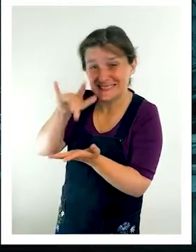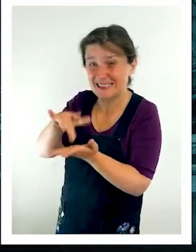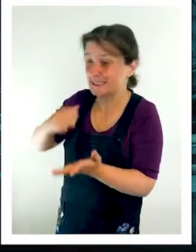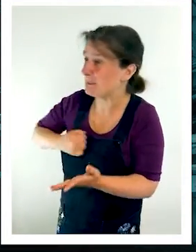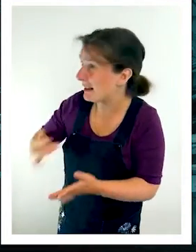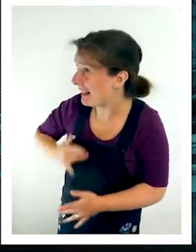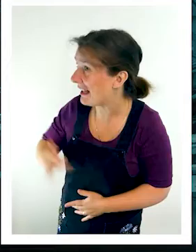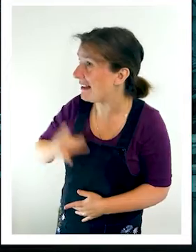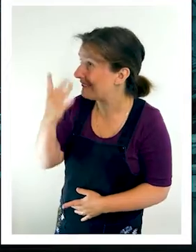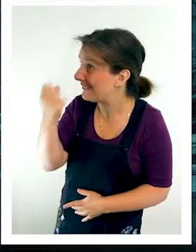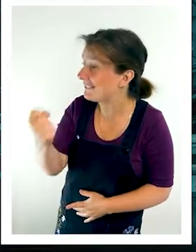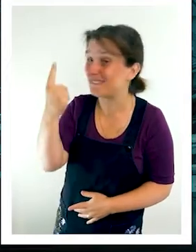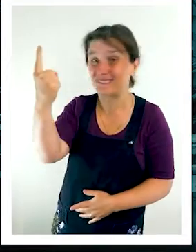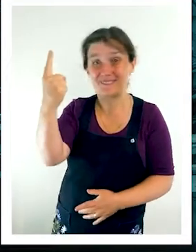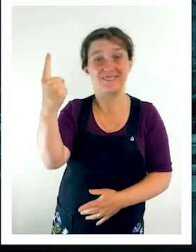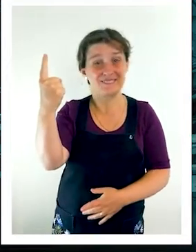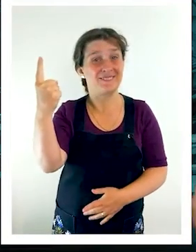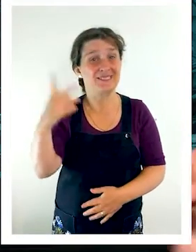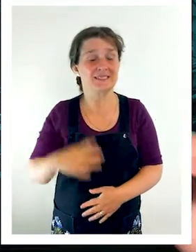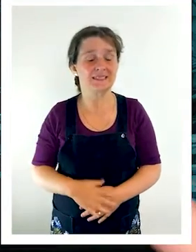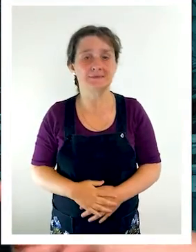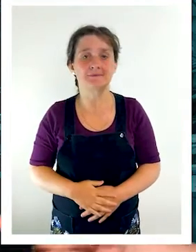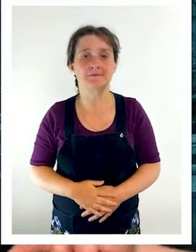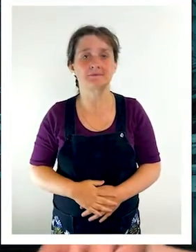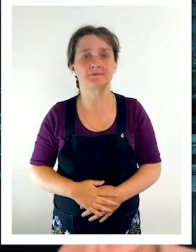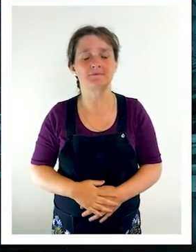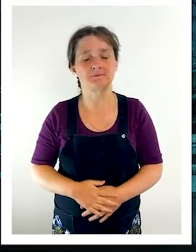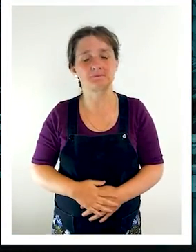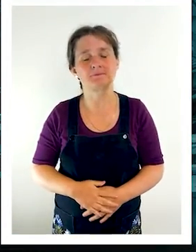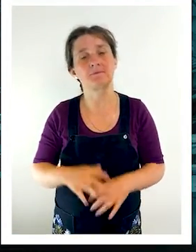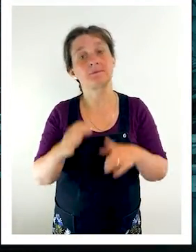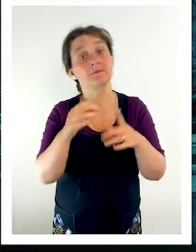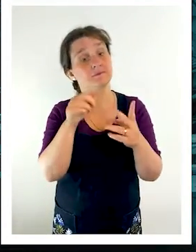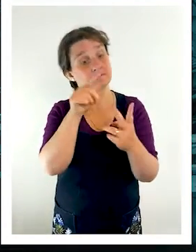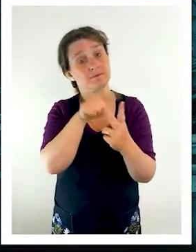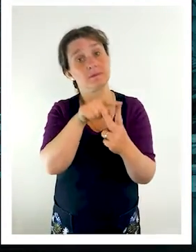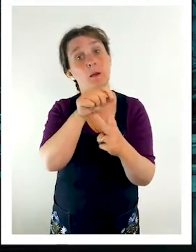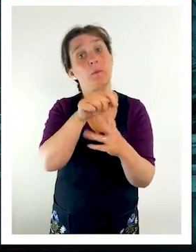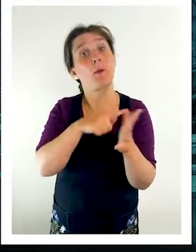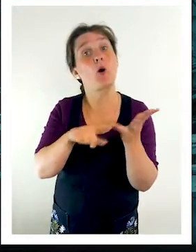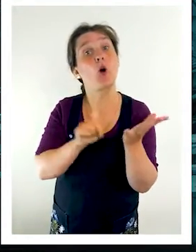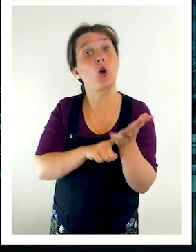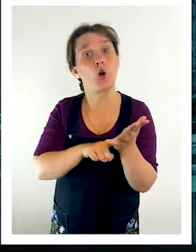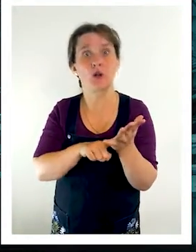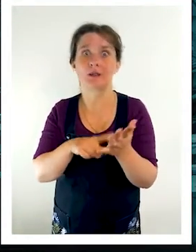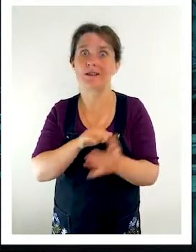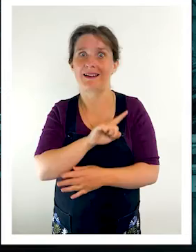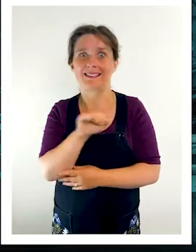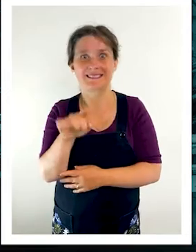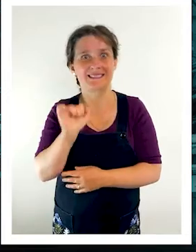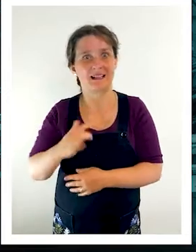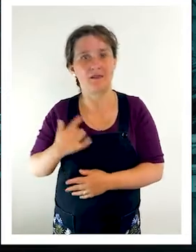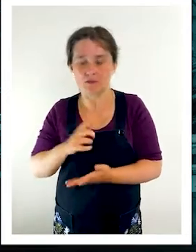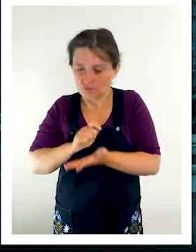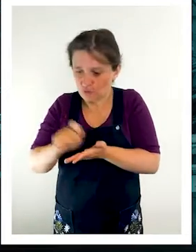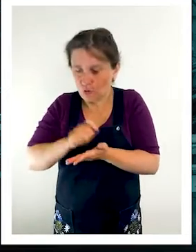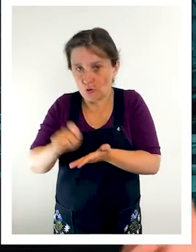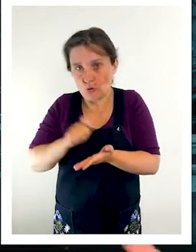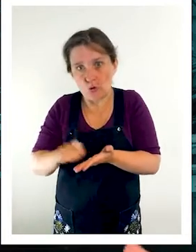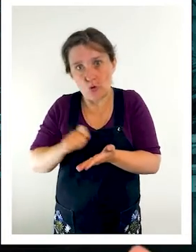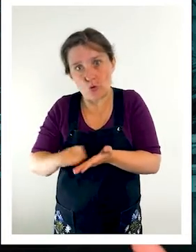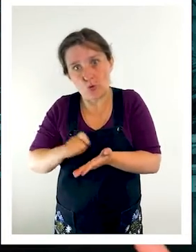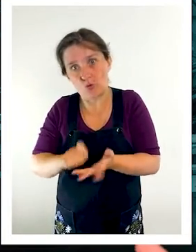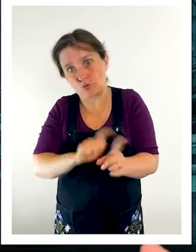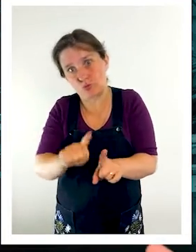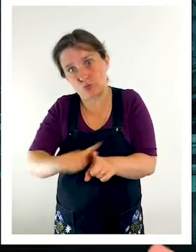lives. See, Paul, later on in his life, he wrote a bunch of letters to loads of different Christians in